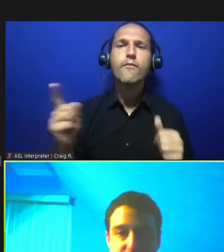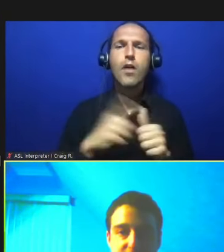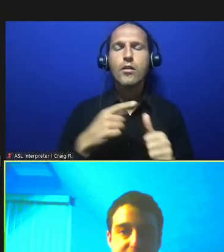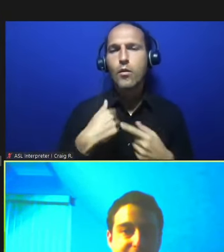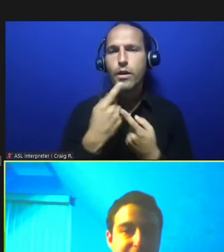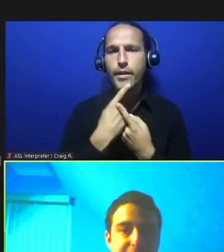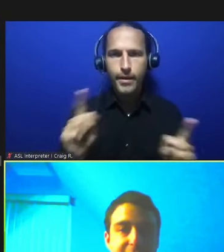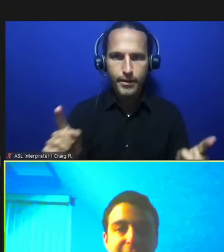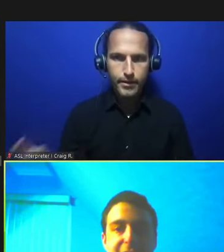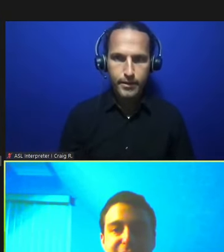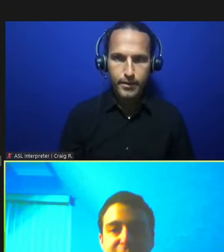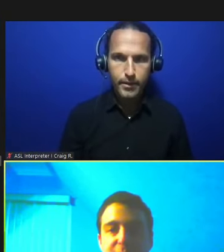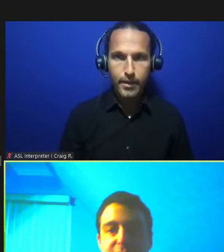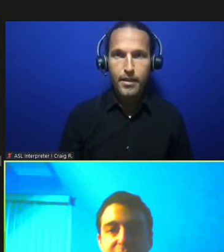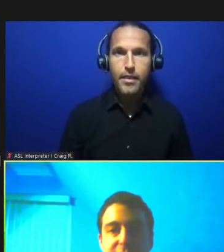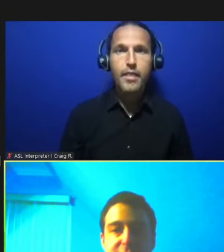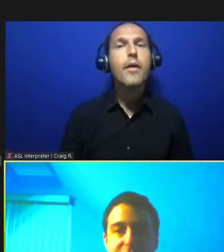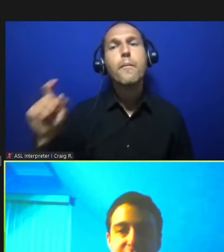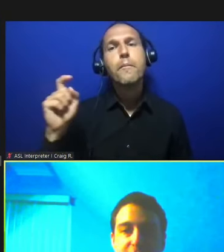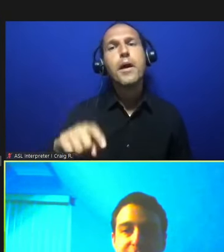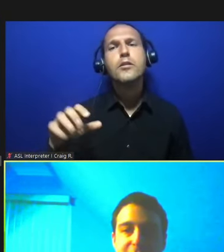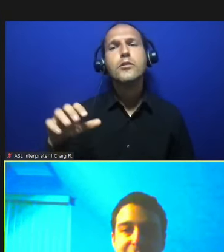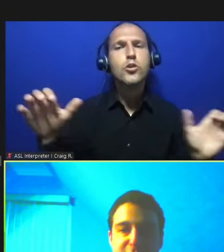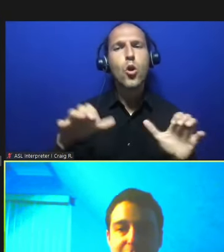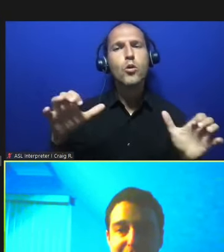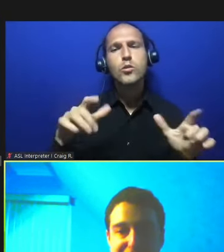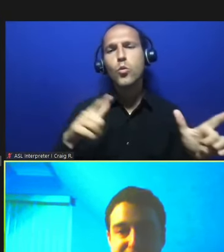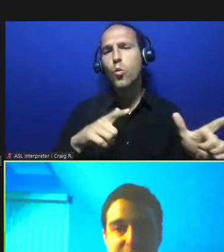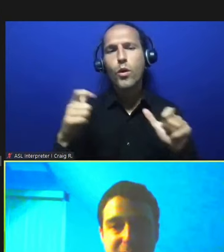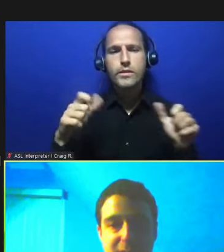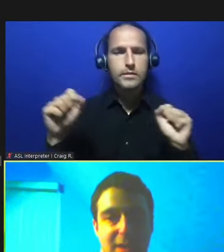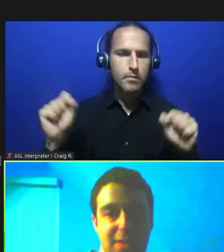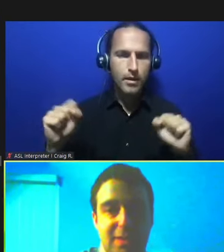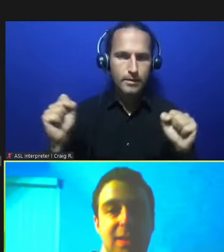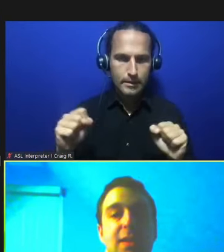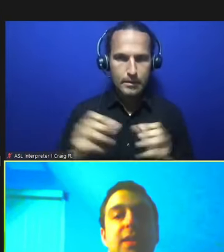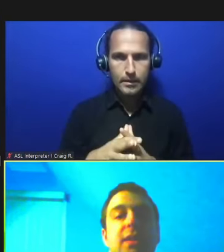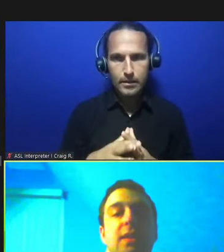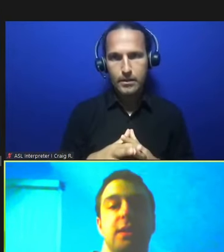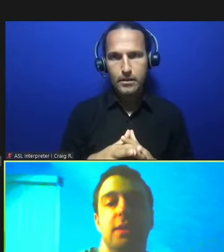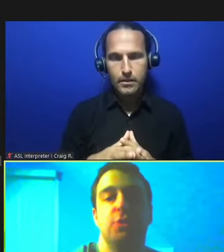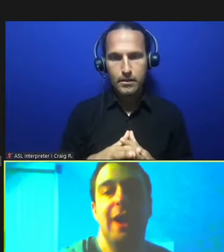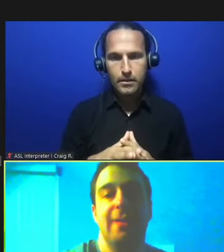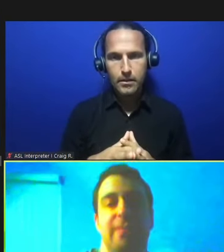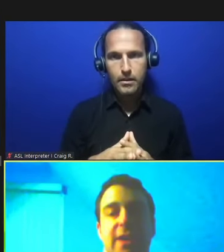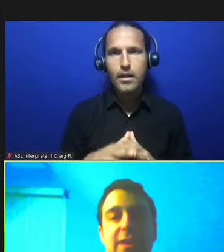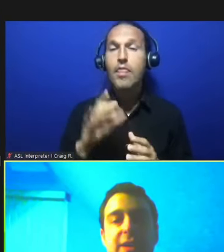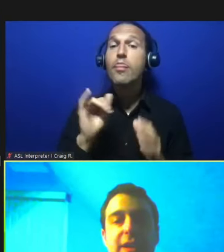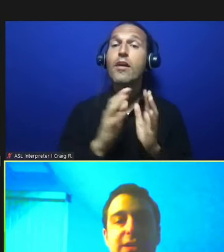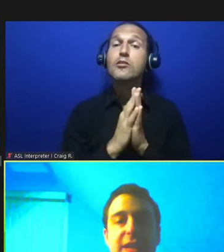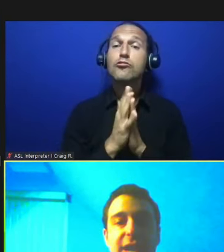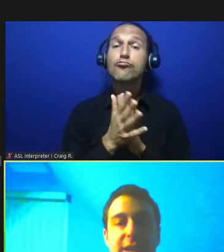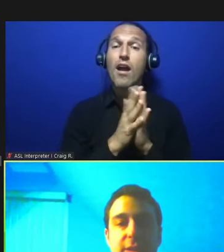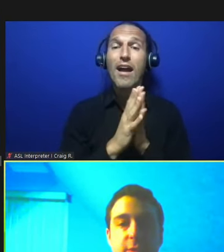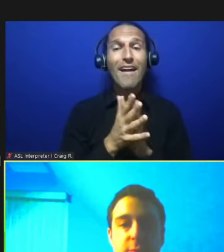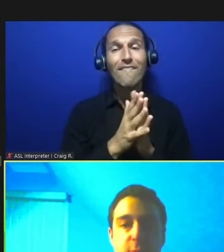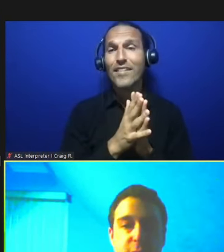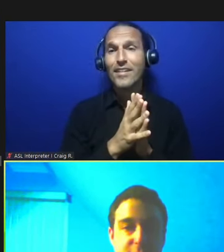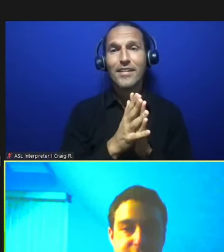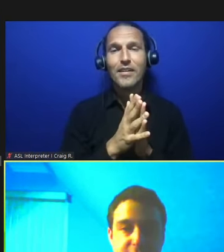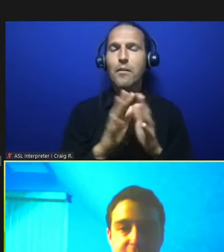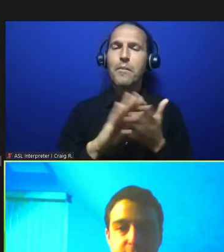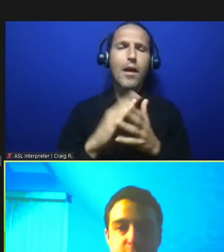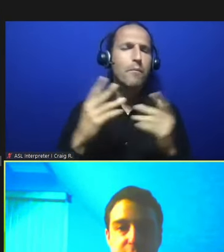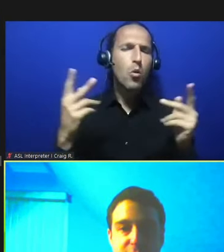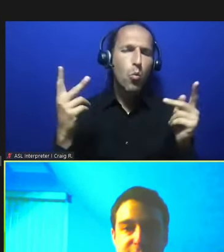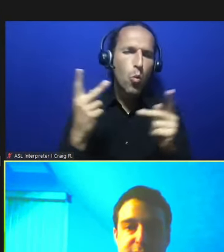first, this has to be done as quickly as possible because the traffic is getting